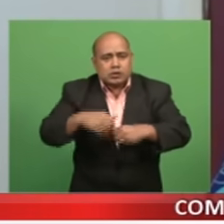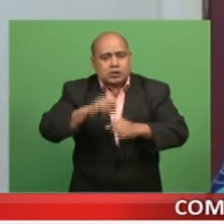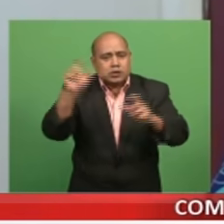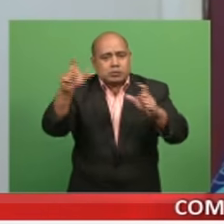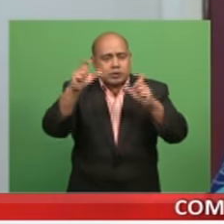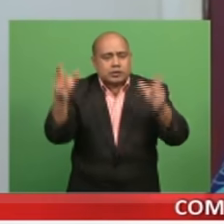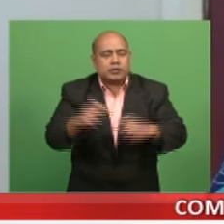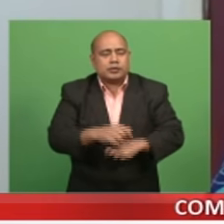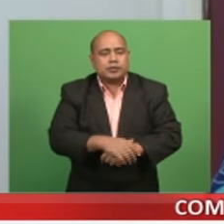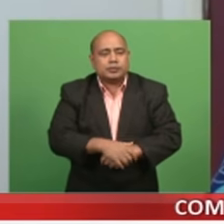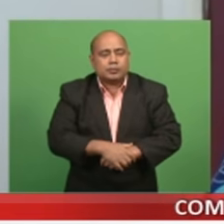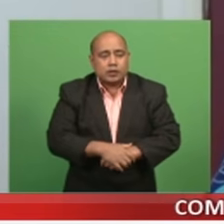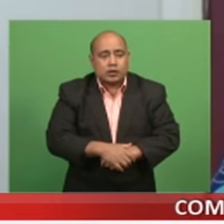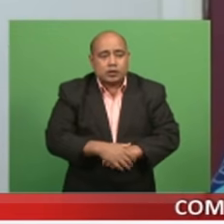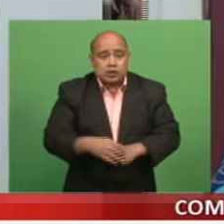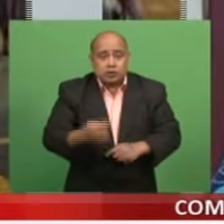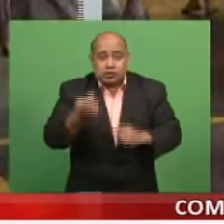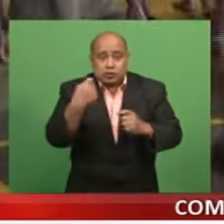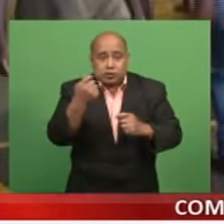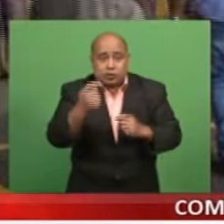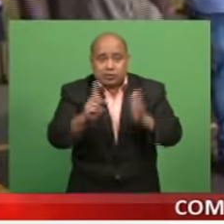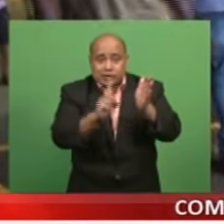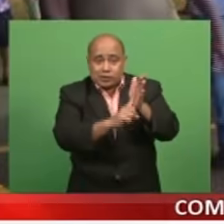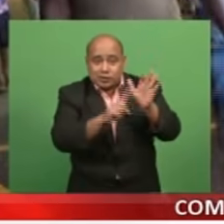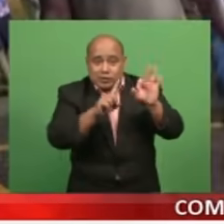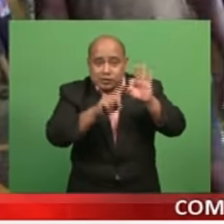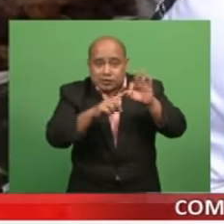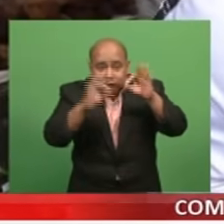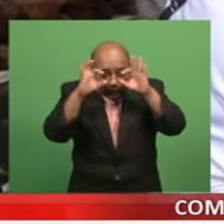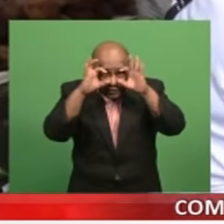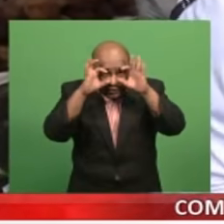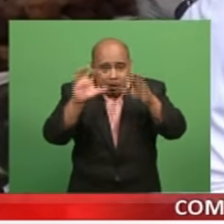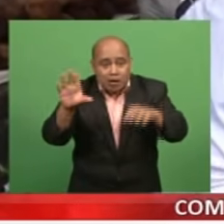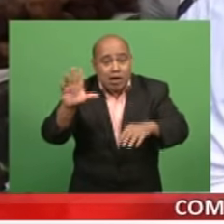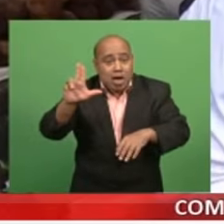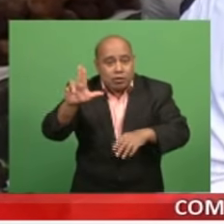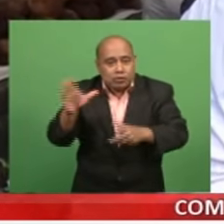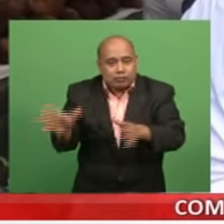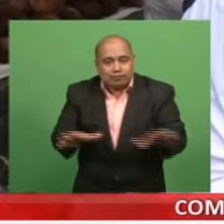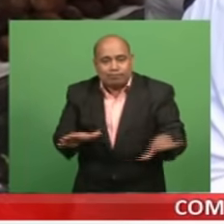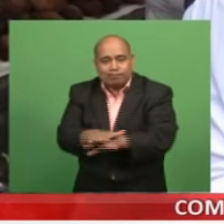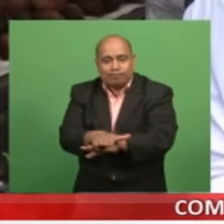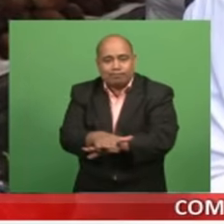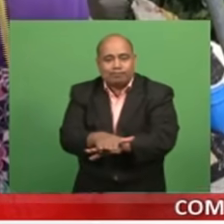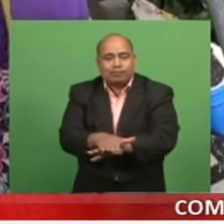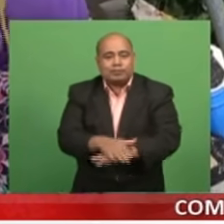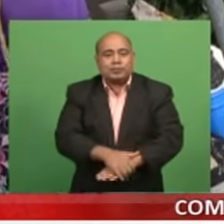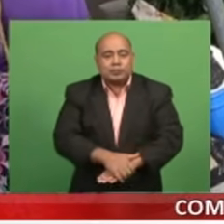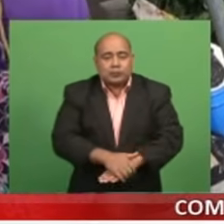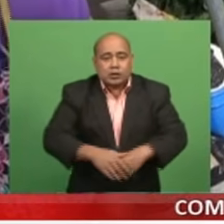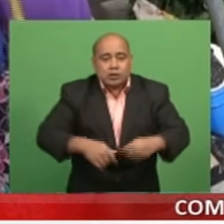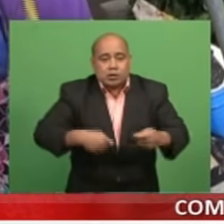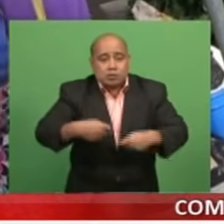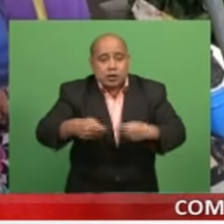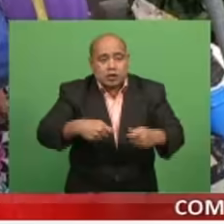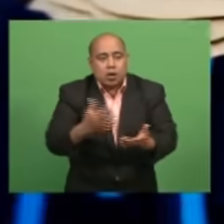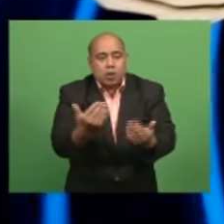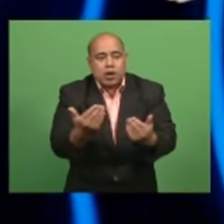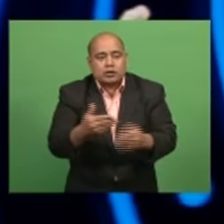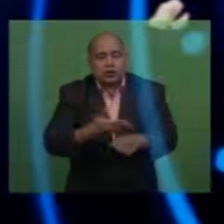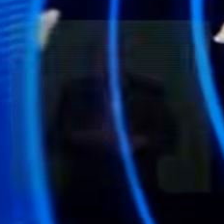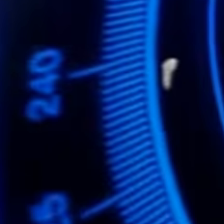Up ahead, late Ngarasea to be laid to rest in Mavana. And market vendors welcome new arrangements.